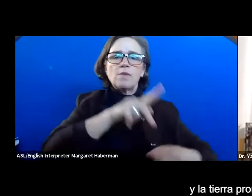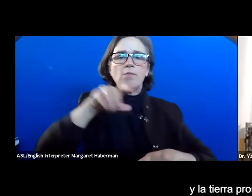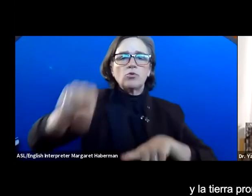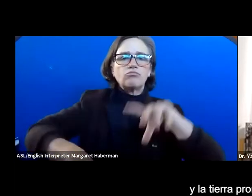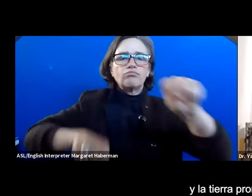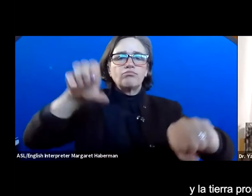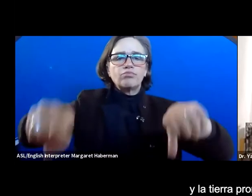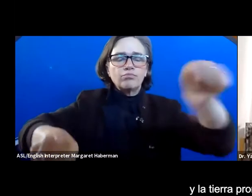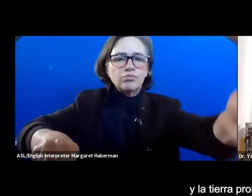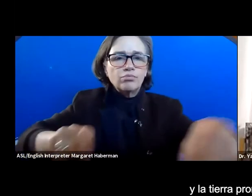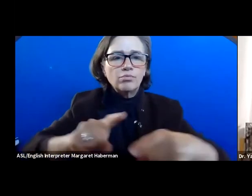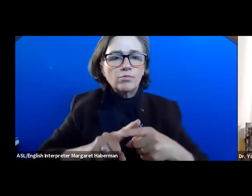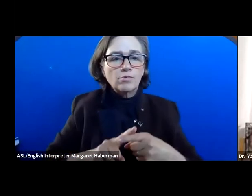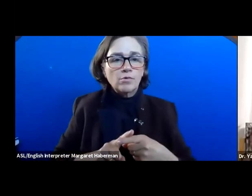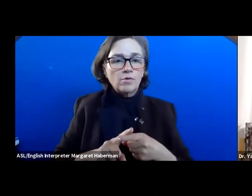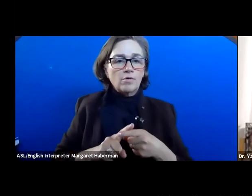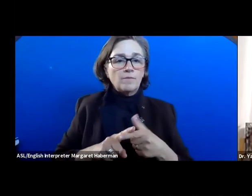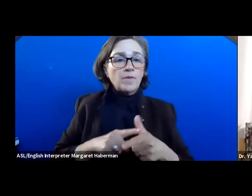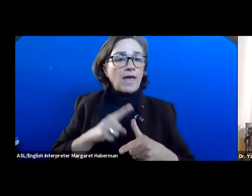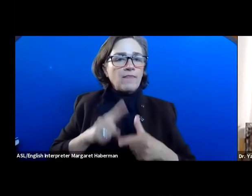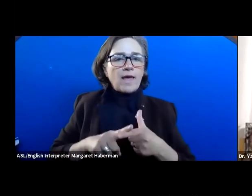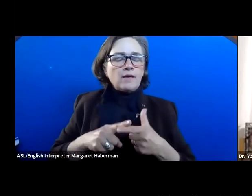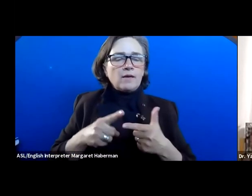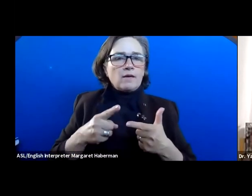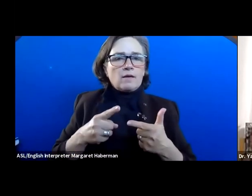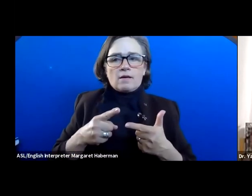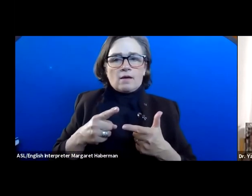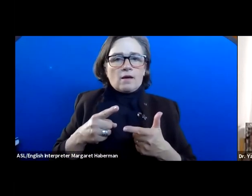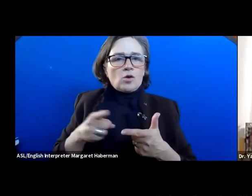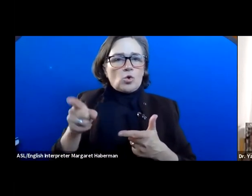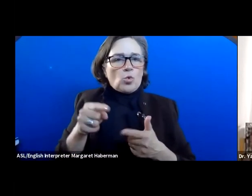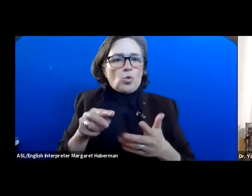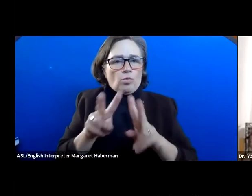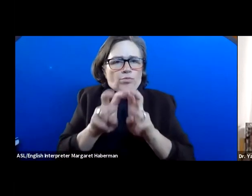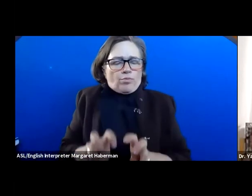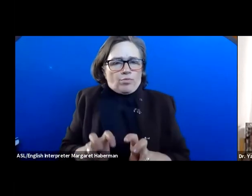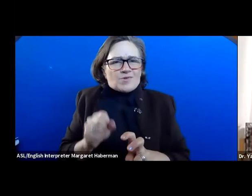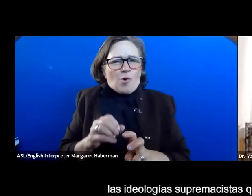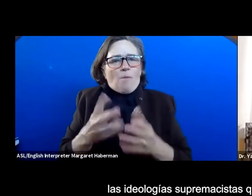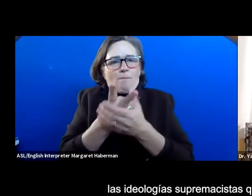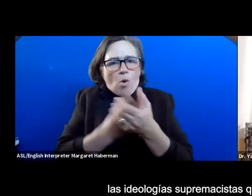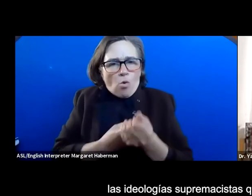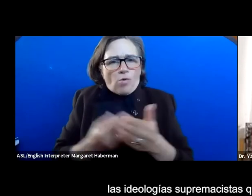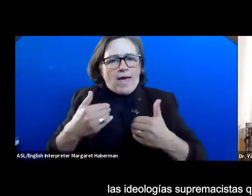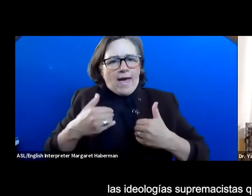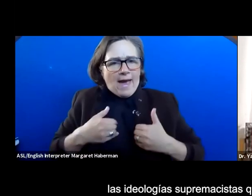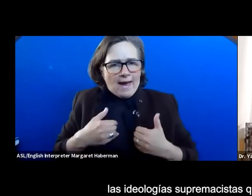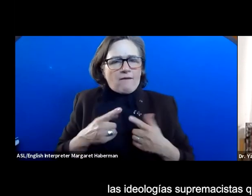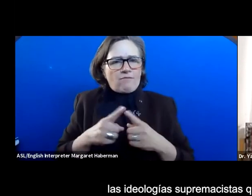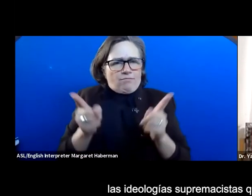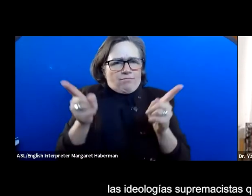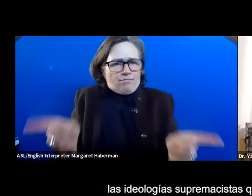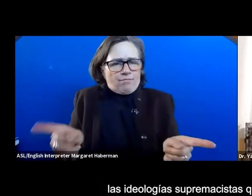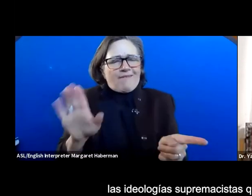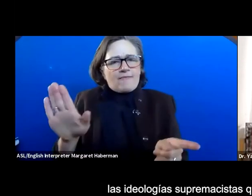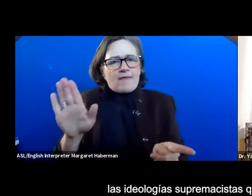land, and then a ghost. So you look at them ideologically, the supremacist